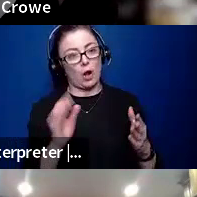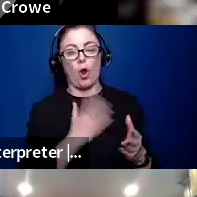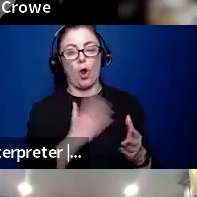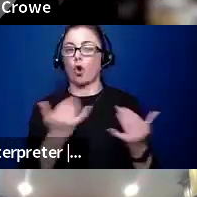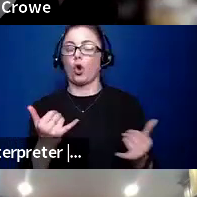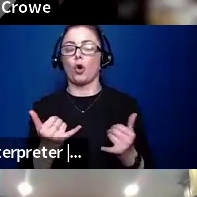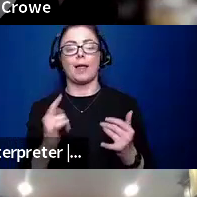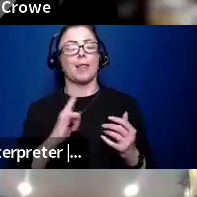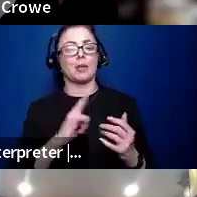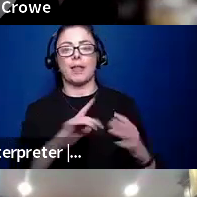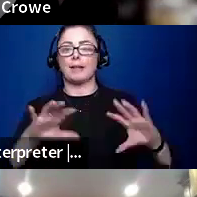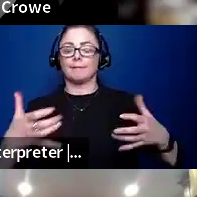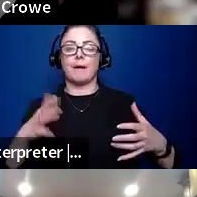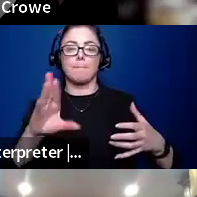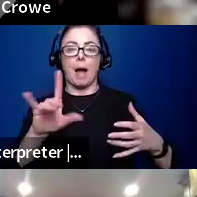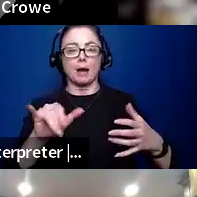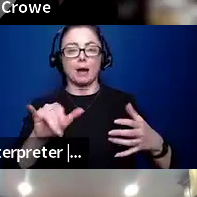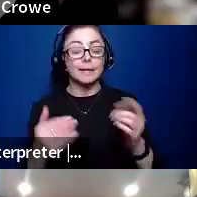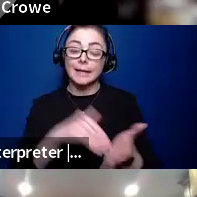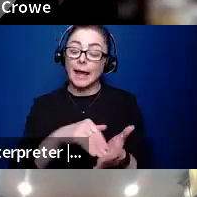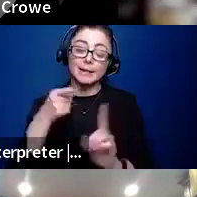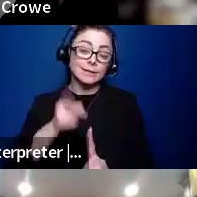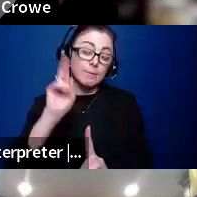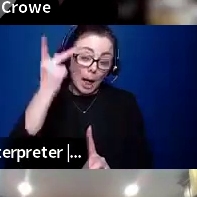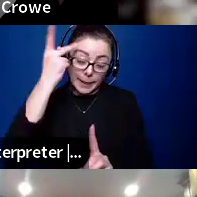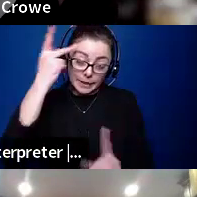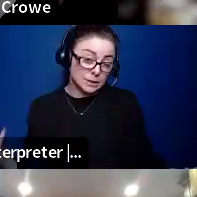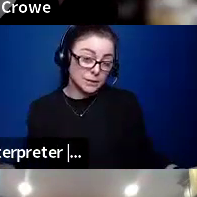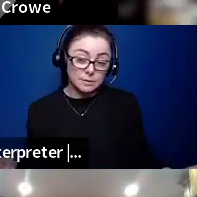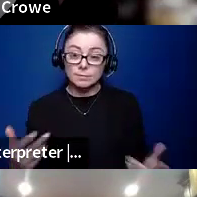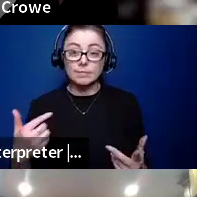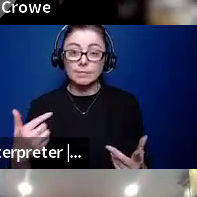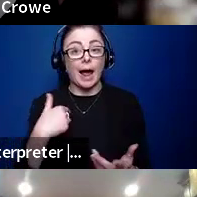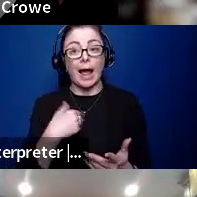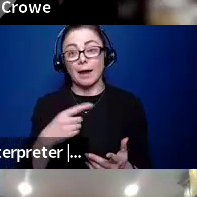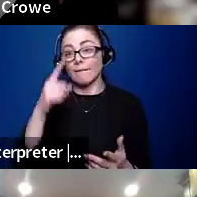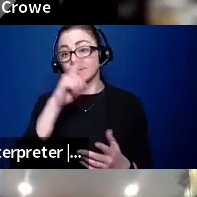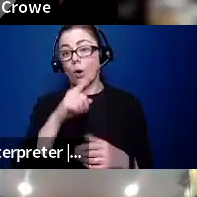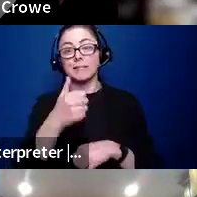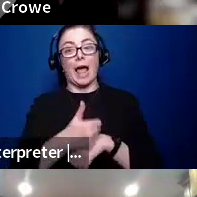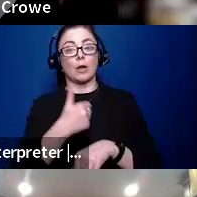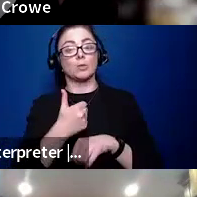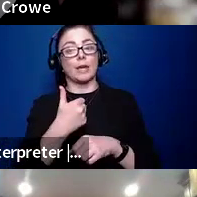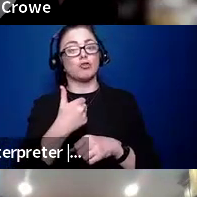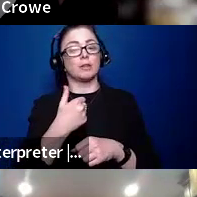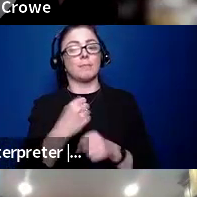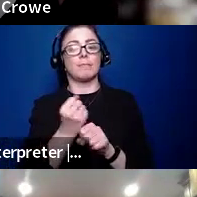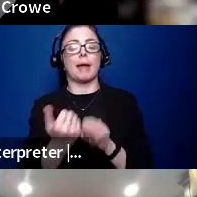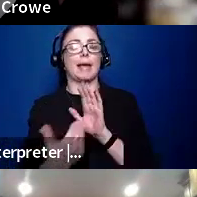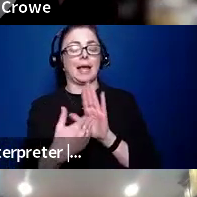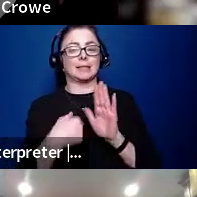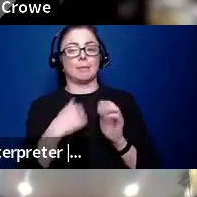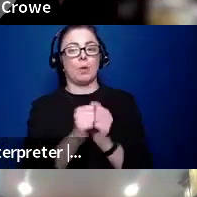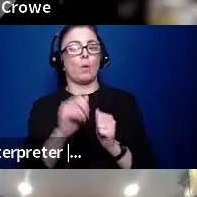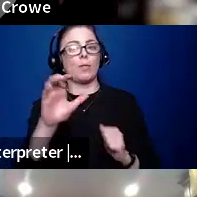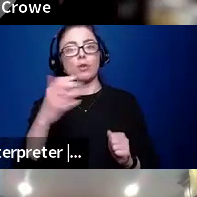time, it's politics. You know, I had a false accusation made against me at a place in child serve, right? That's a